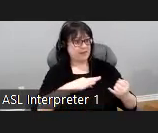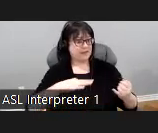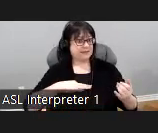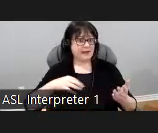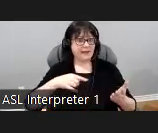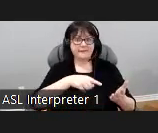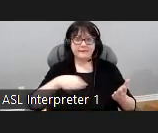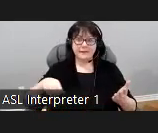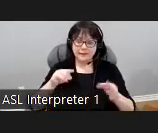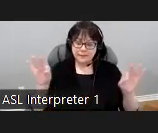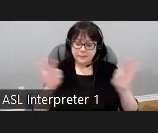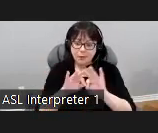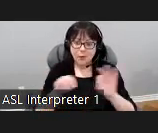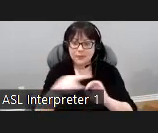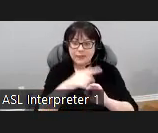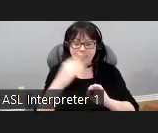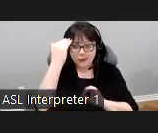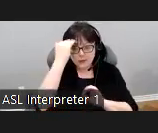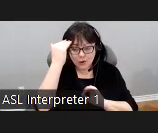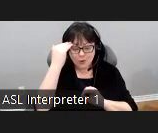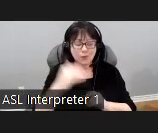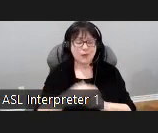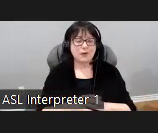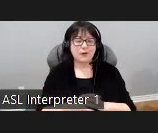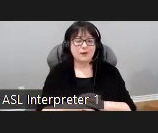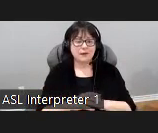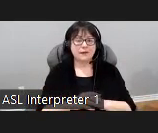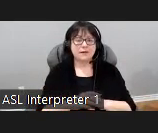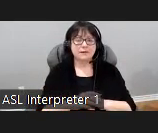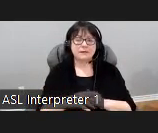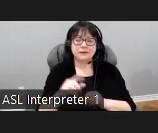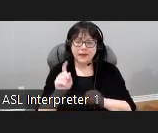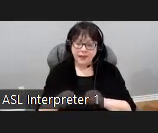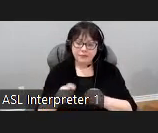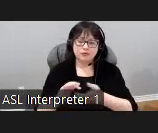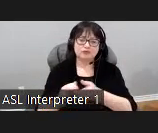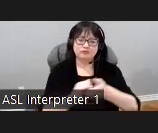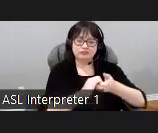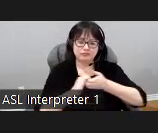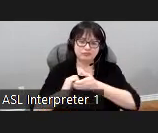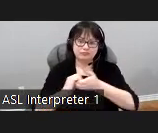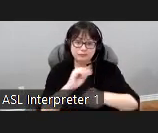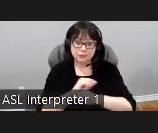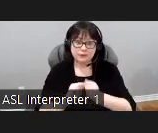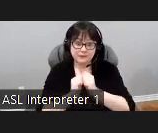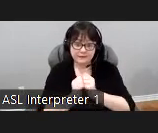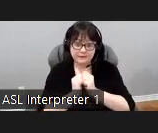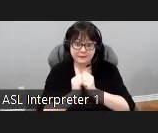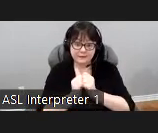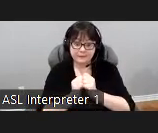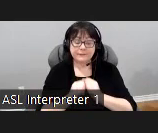grasped, understood, and acted upon, which requires the collaboration. So Amber I heard her talking